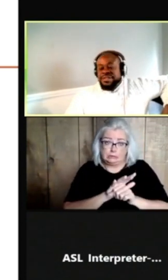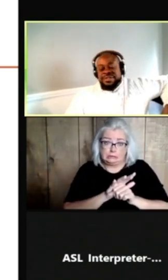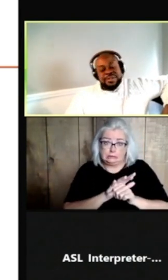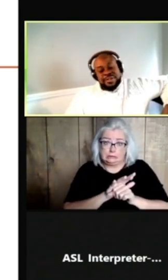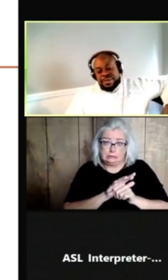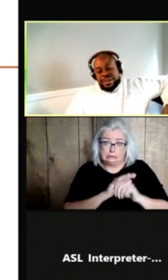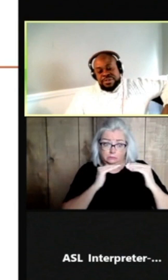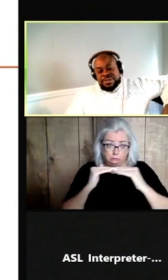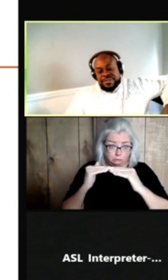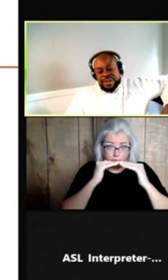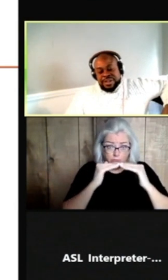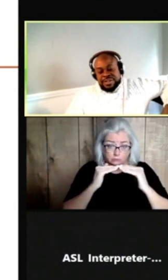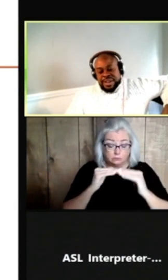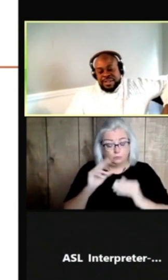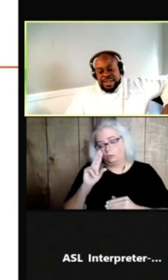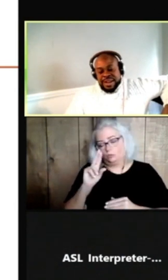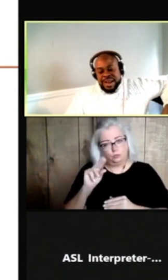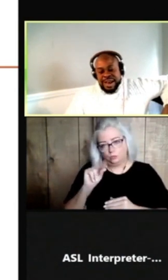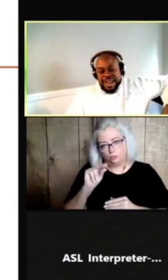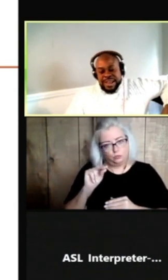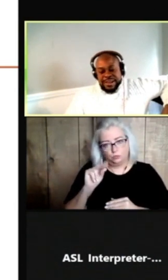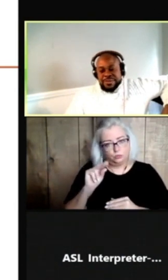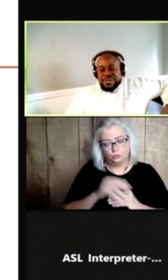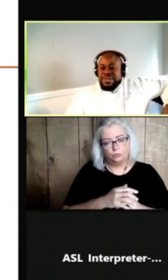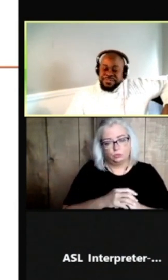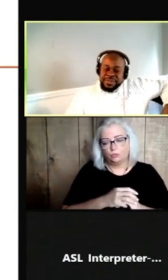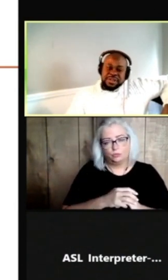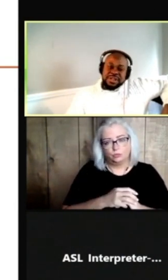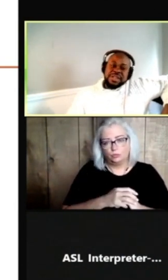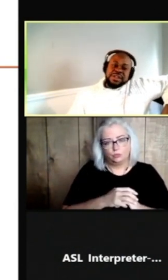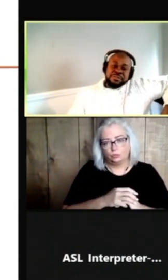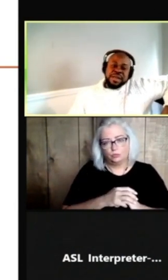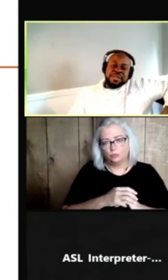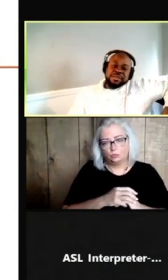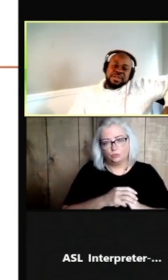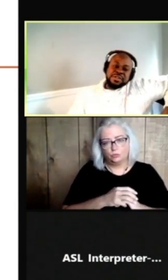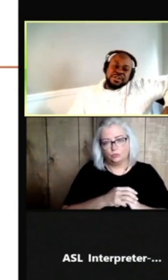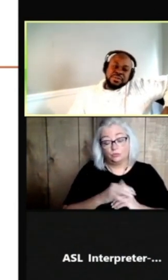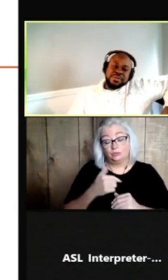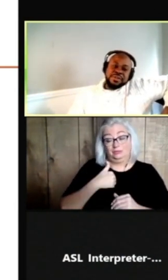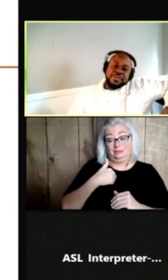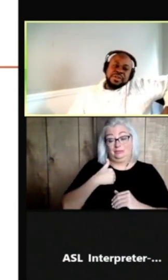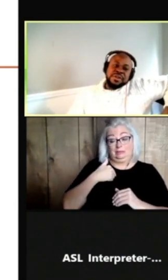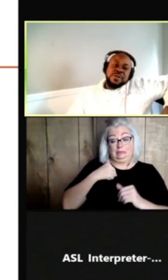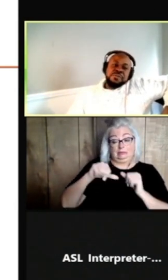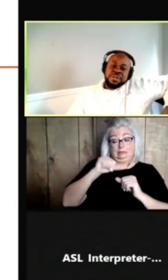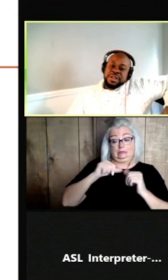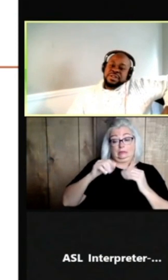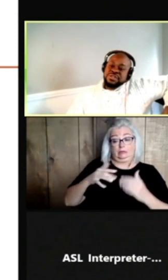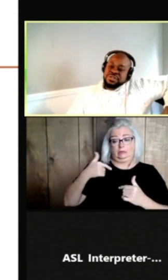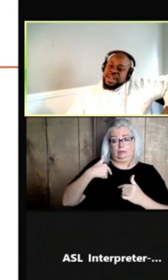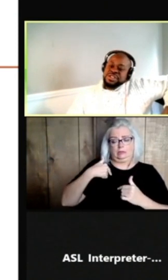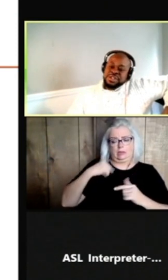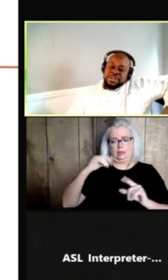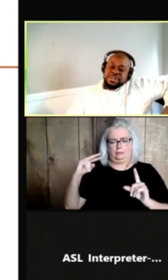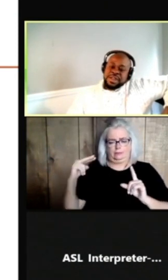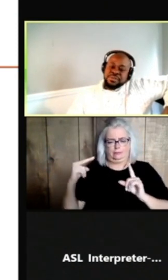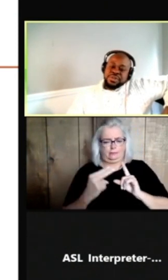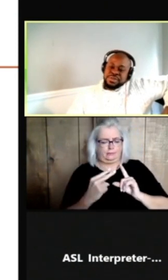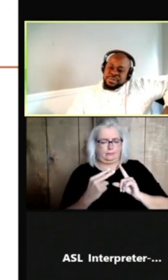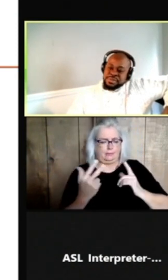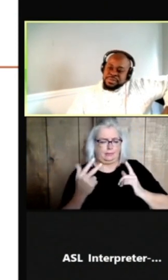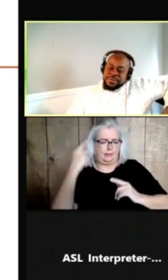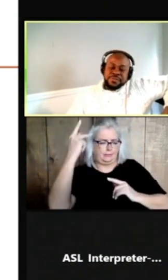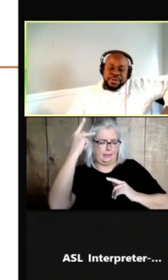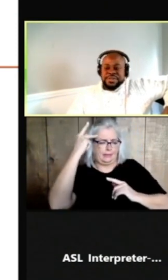social sciences in me would definitely say that I am definitely thinking about this in terms of political strategies that